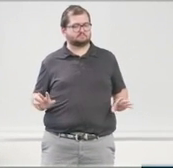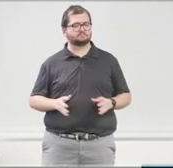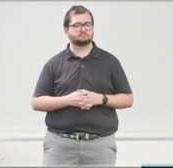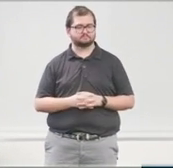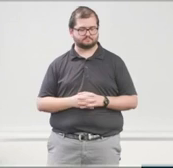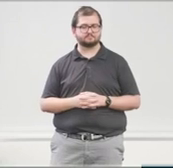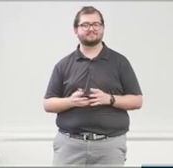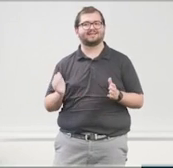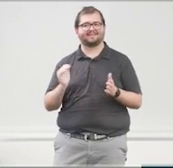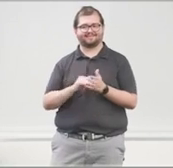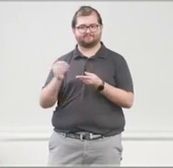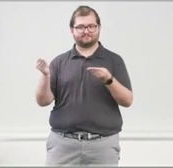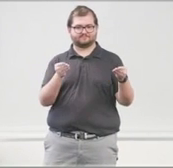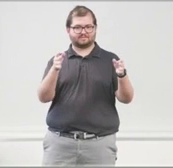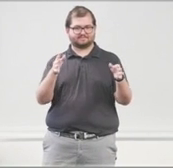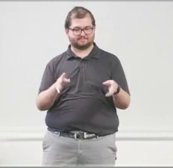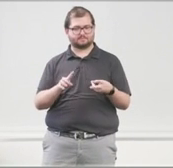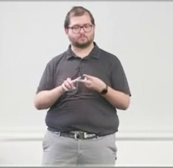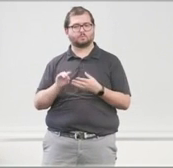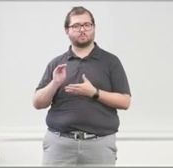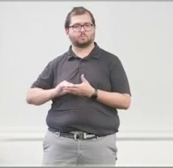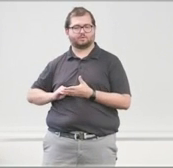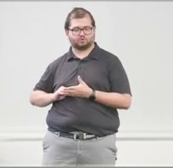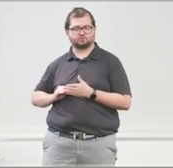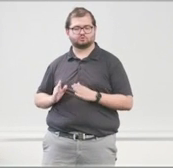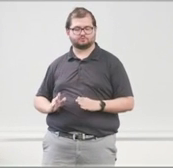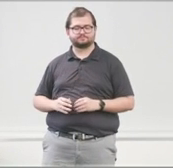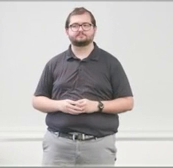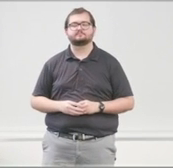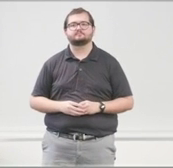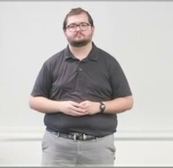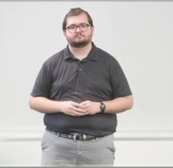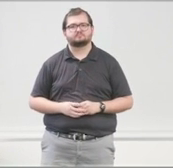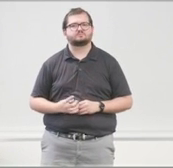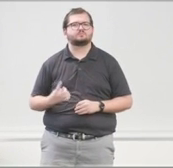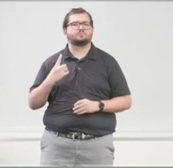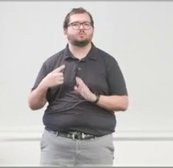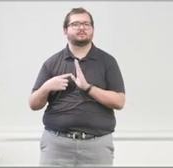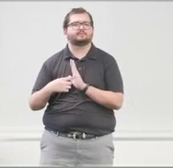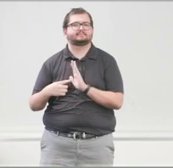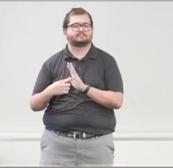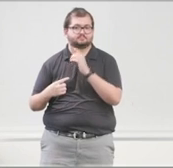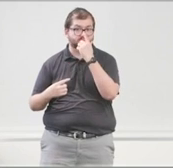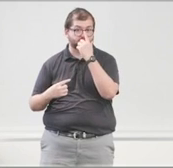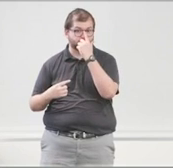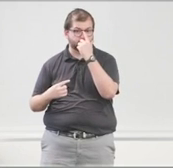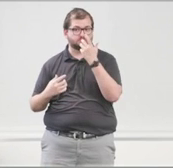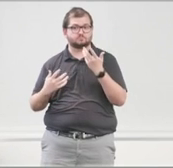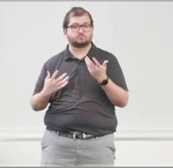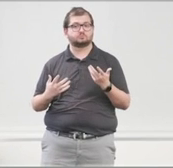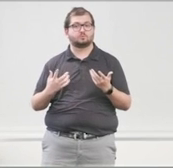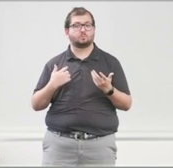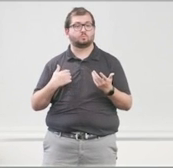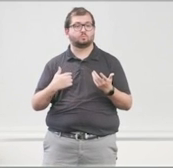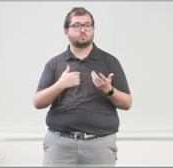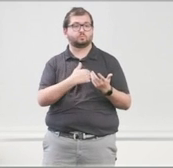had a facilitator and note takers in the room. So this is just one example. So going into the day, we gave some ideas in